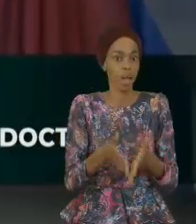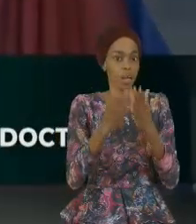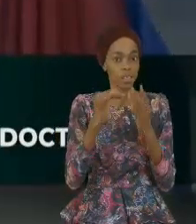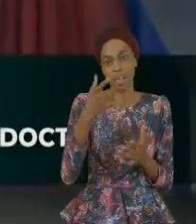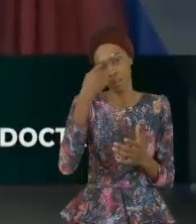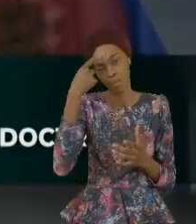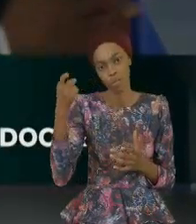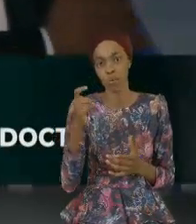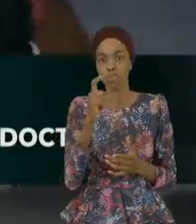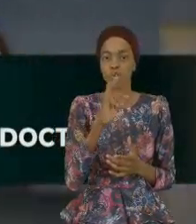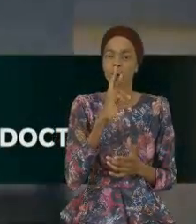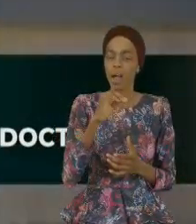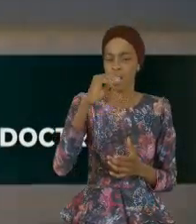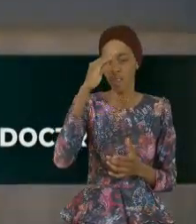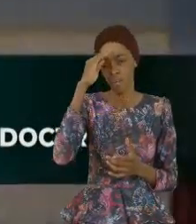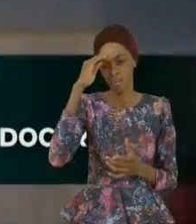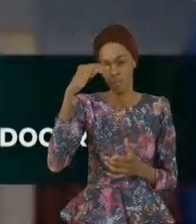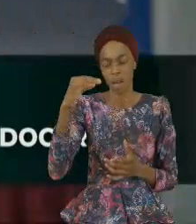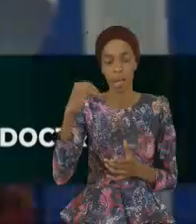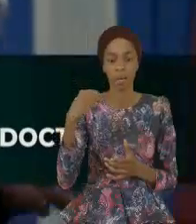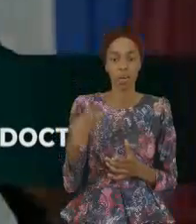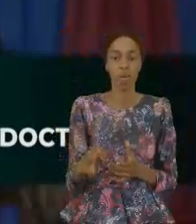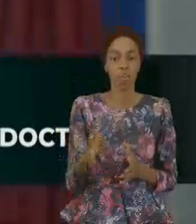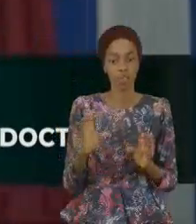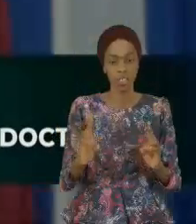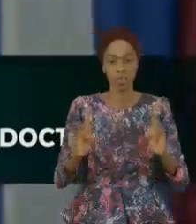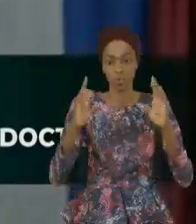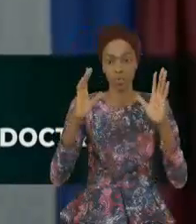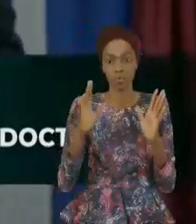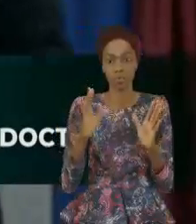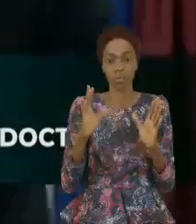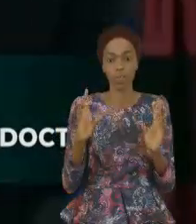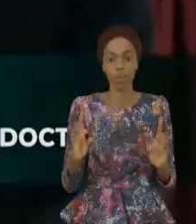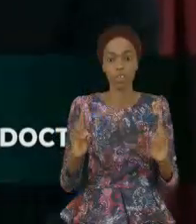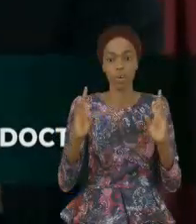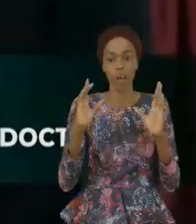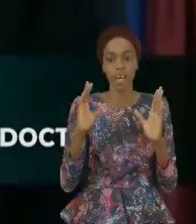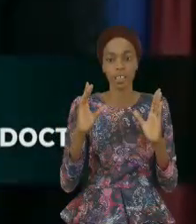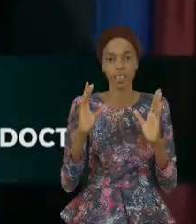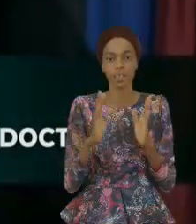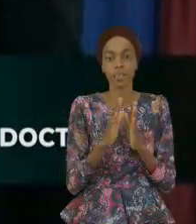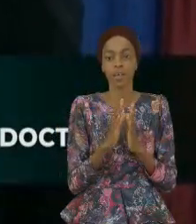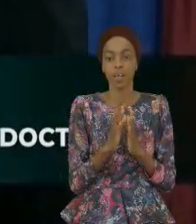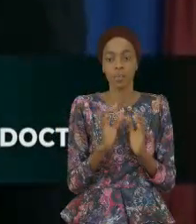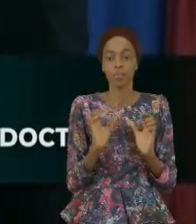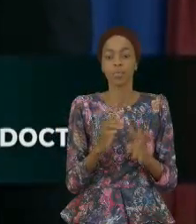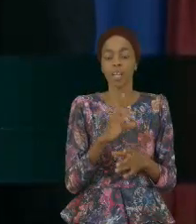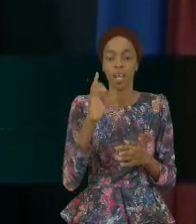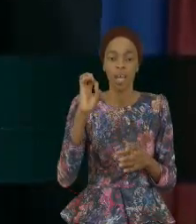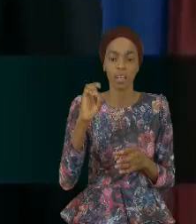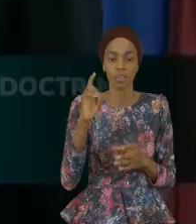you are a man of devotion. Look at Exodus chapter 5, verse